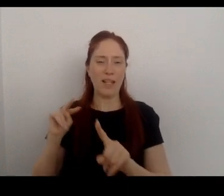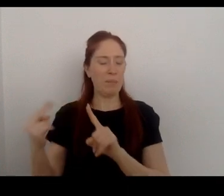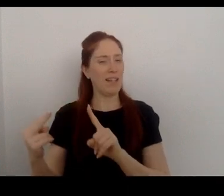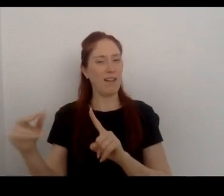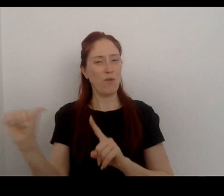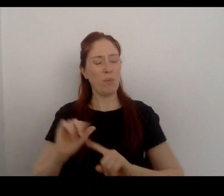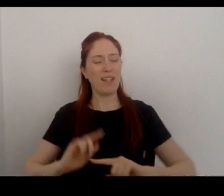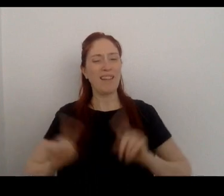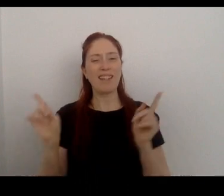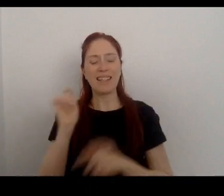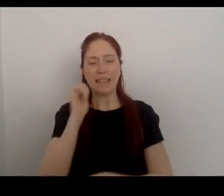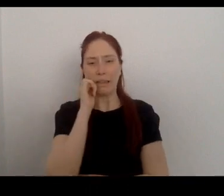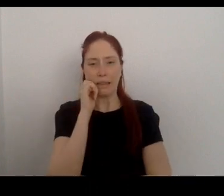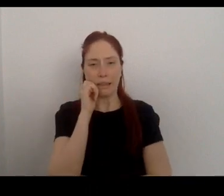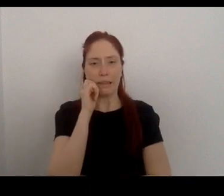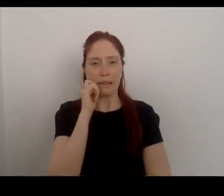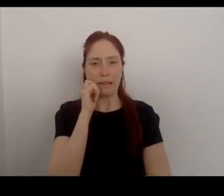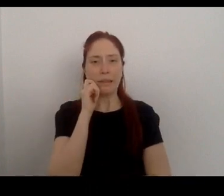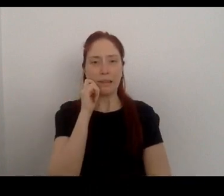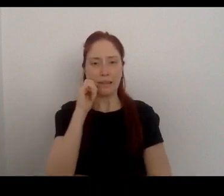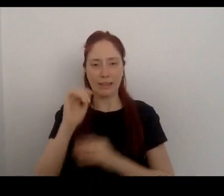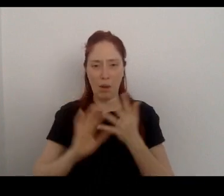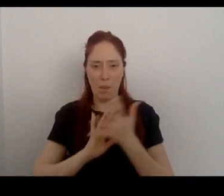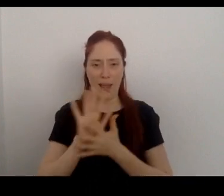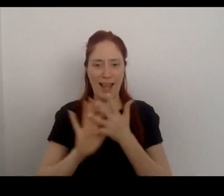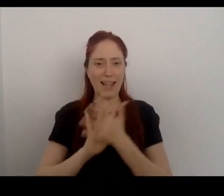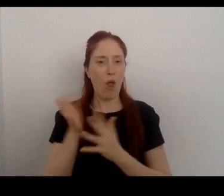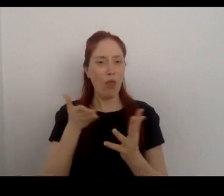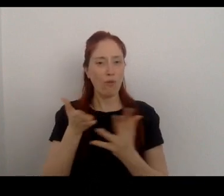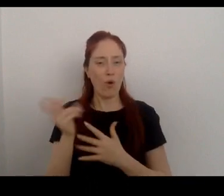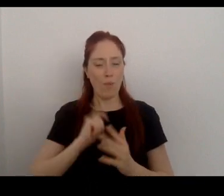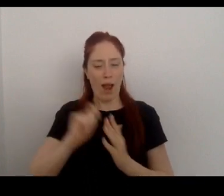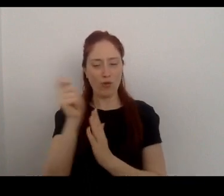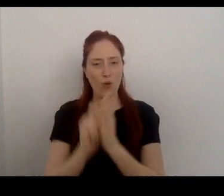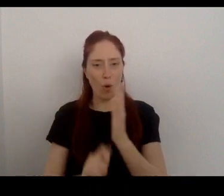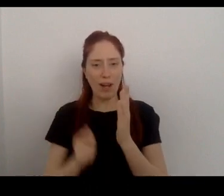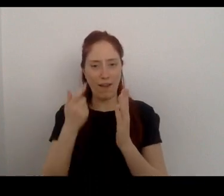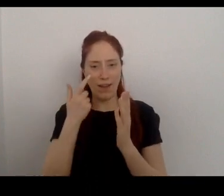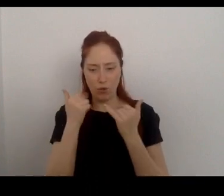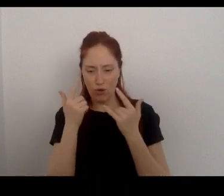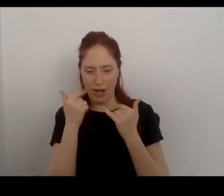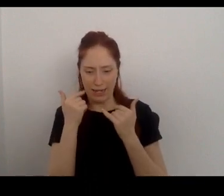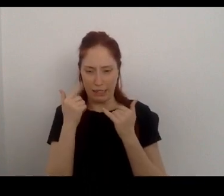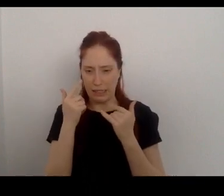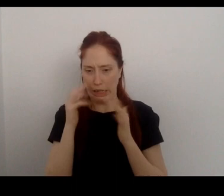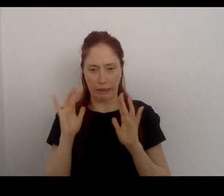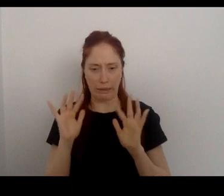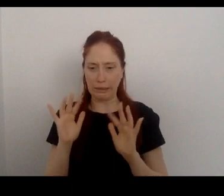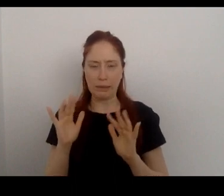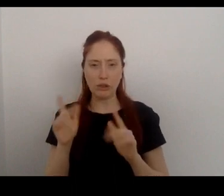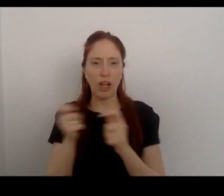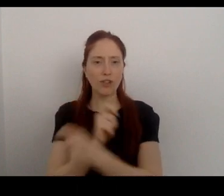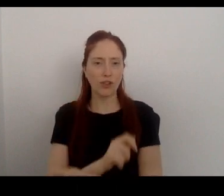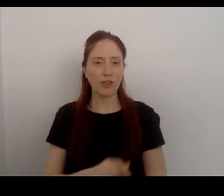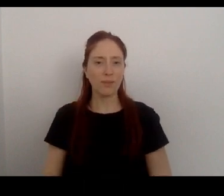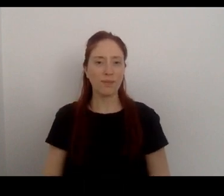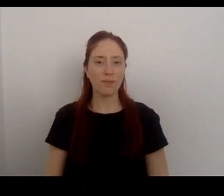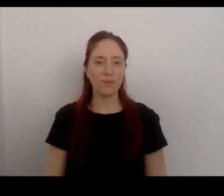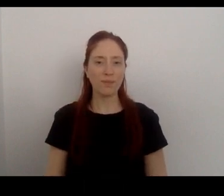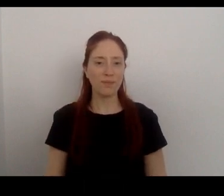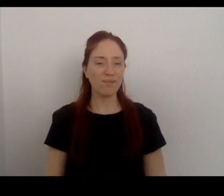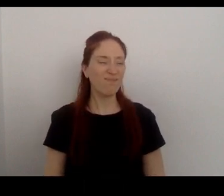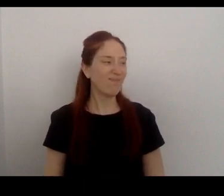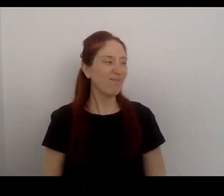it requires some radical reassessment. We've definitely got very different perspectives this